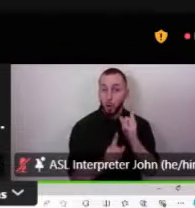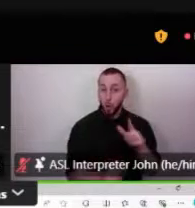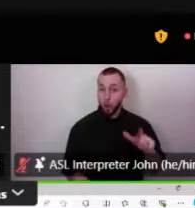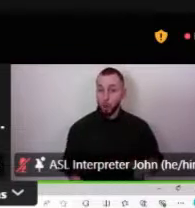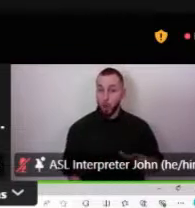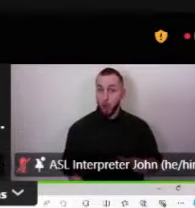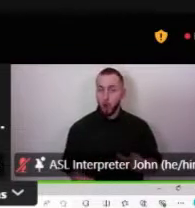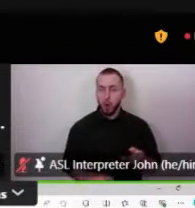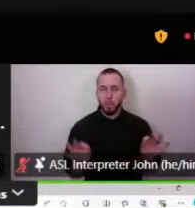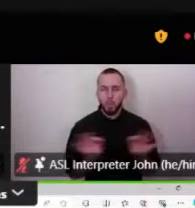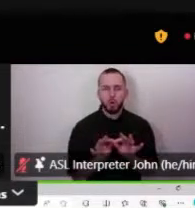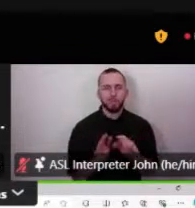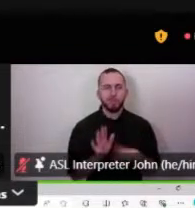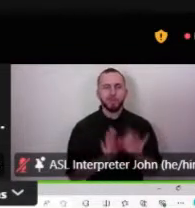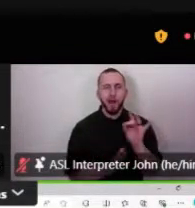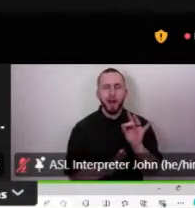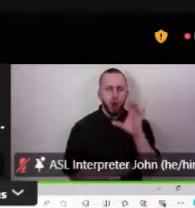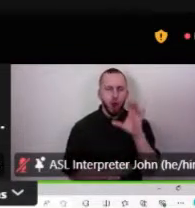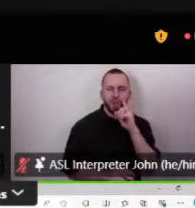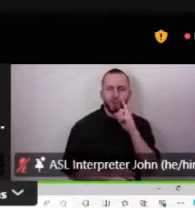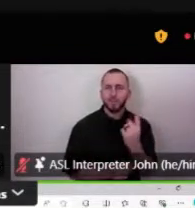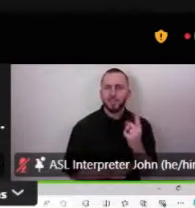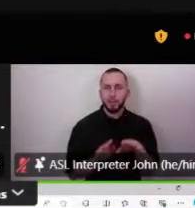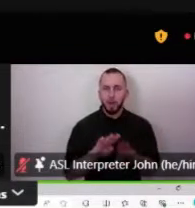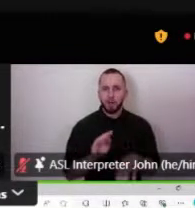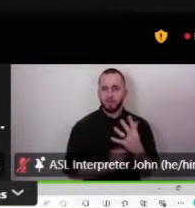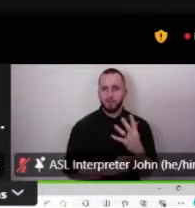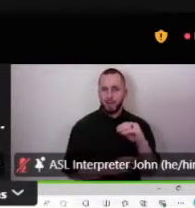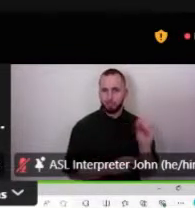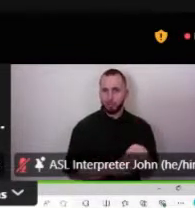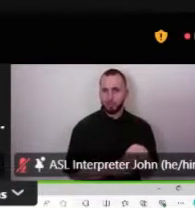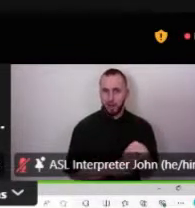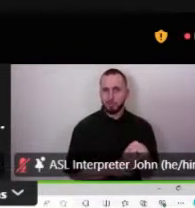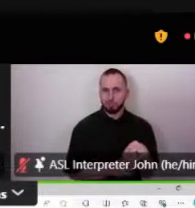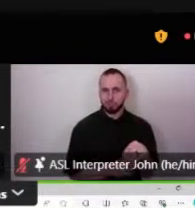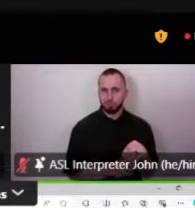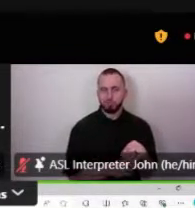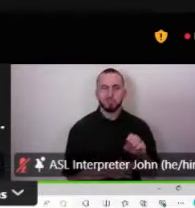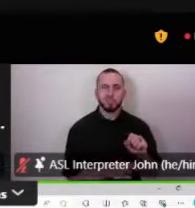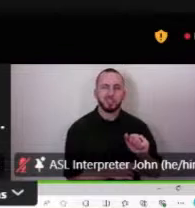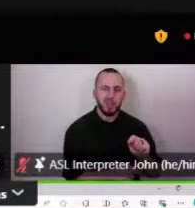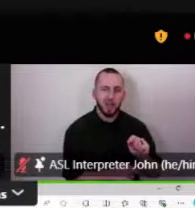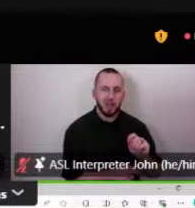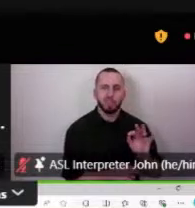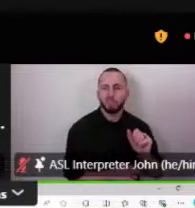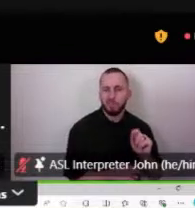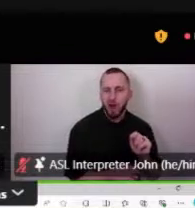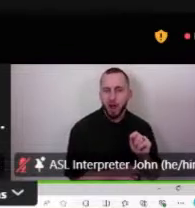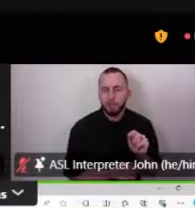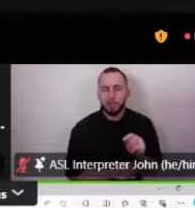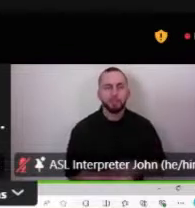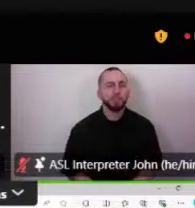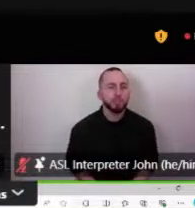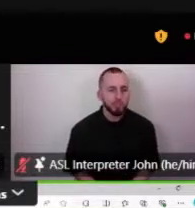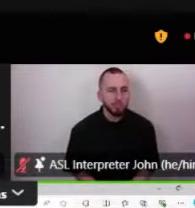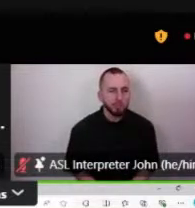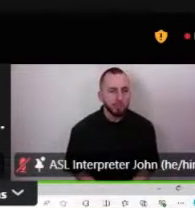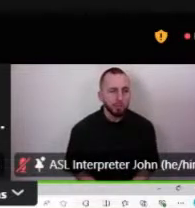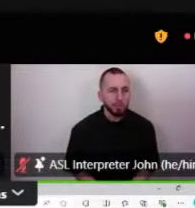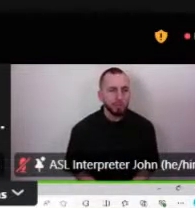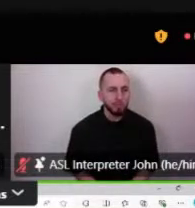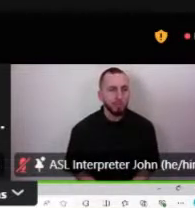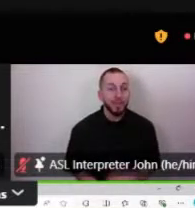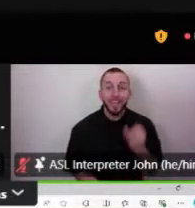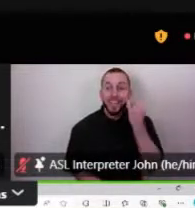with 5% or less. And to understand if it's very high in that category, look for things that have 20% or